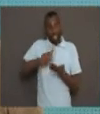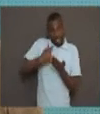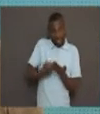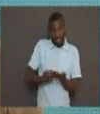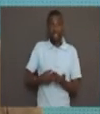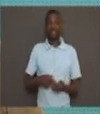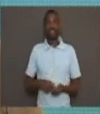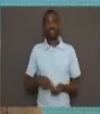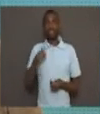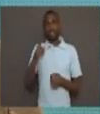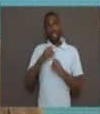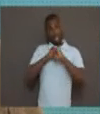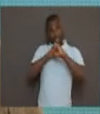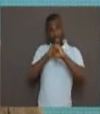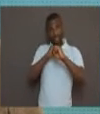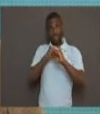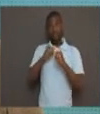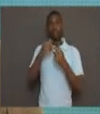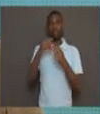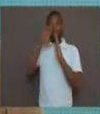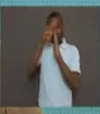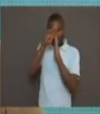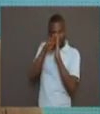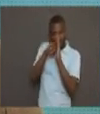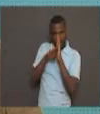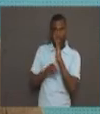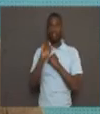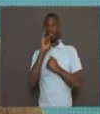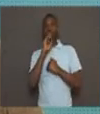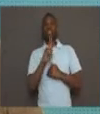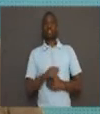since this resistance reduces the current.